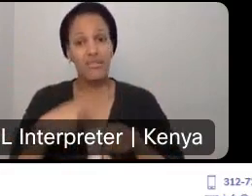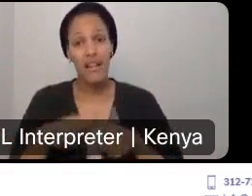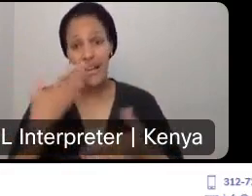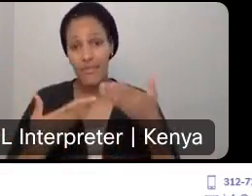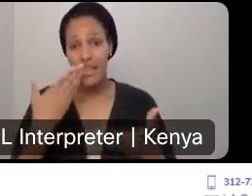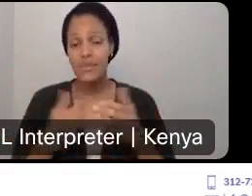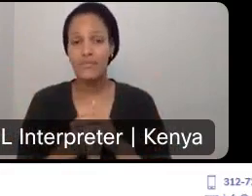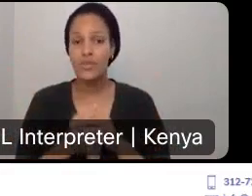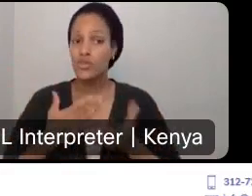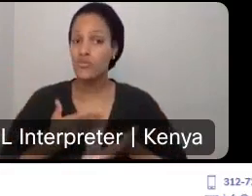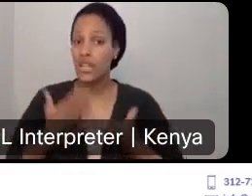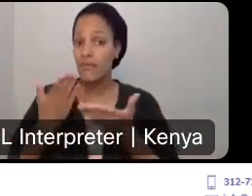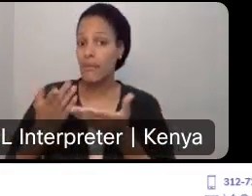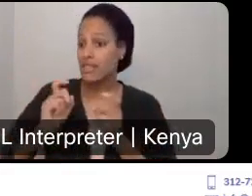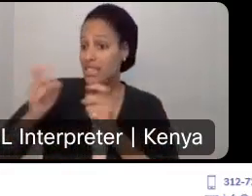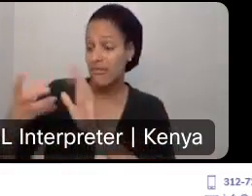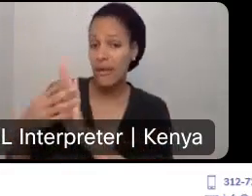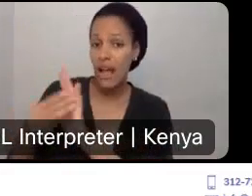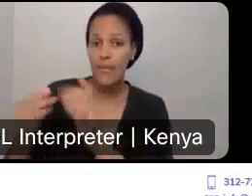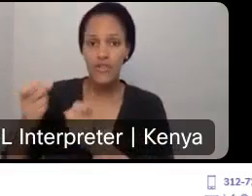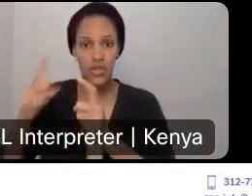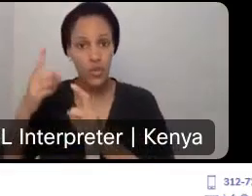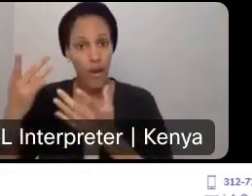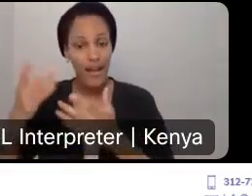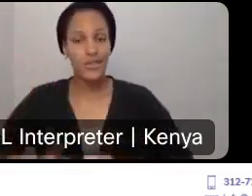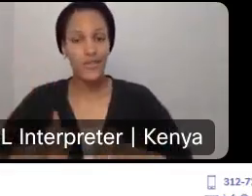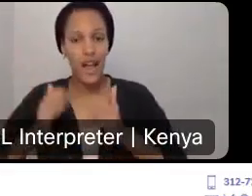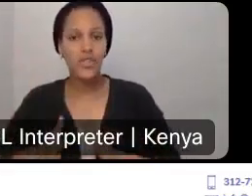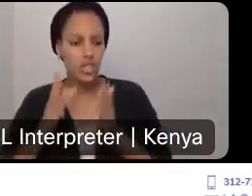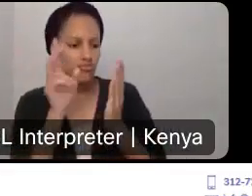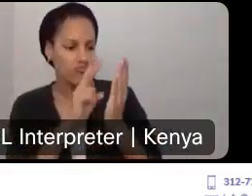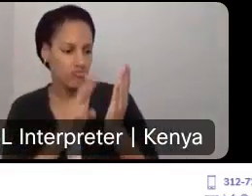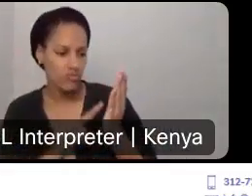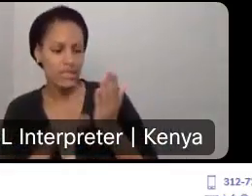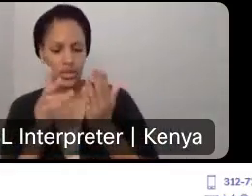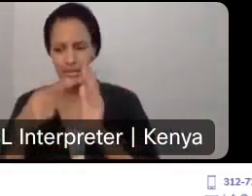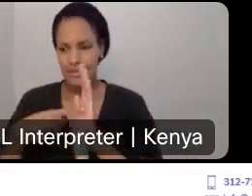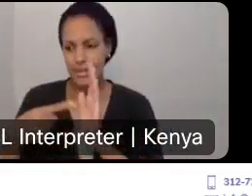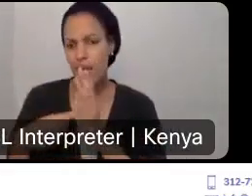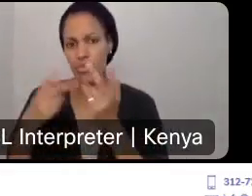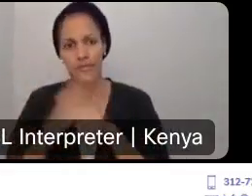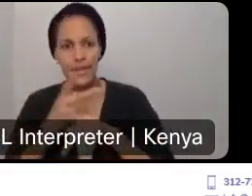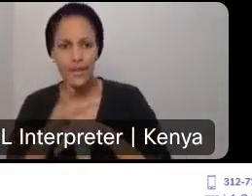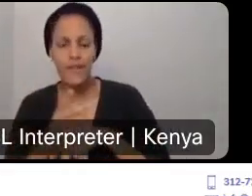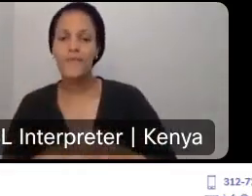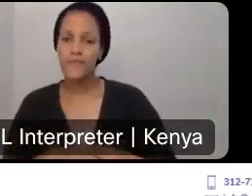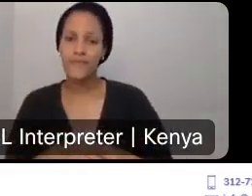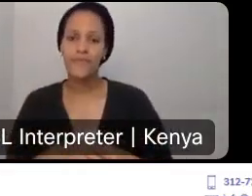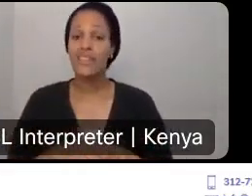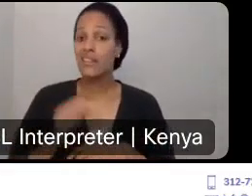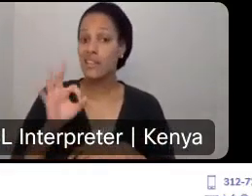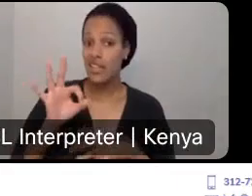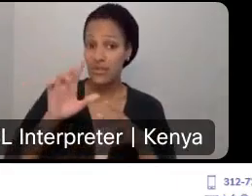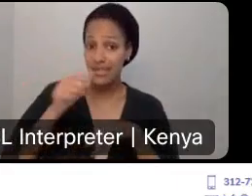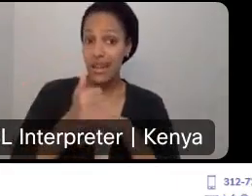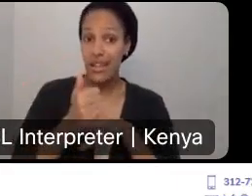look at on their own. If you're working on an emotional support plan, always start by asking, is